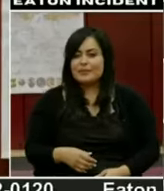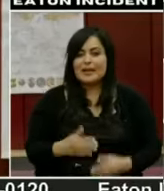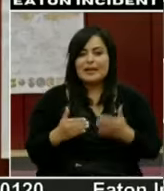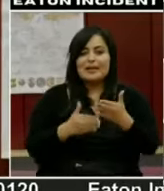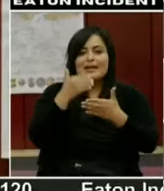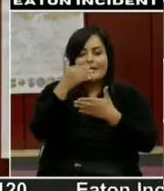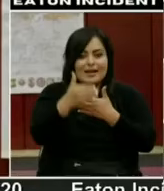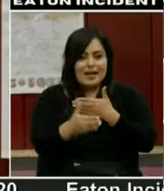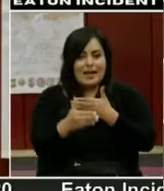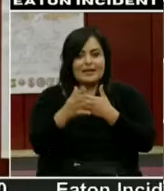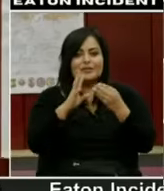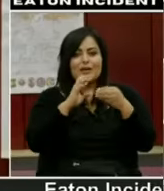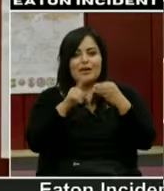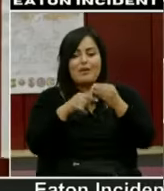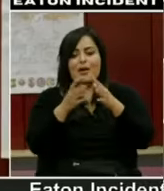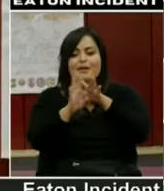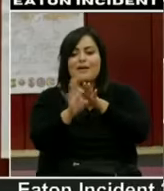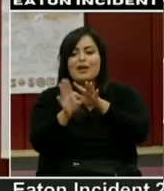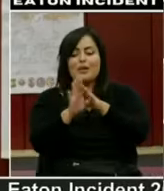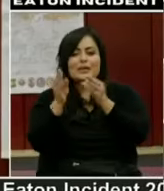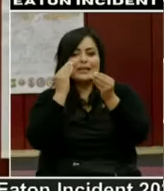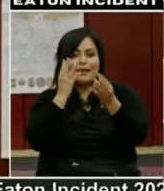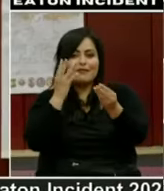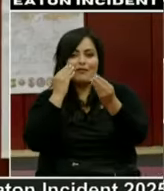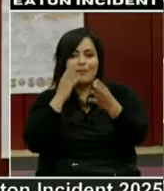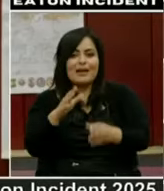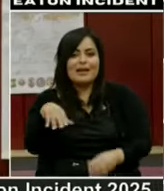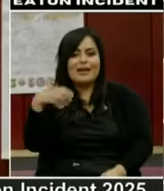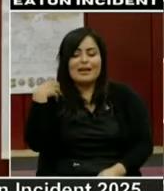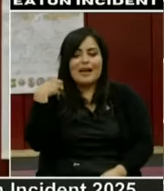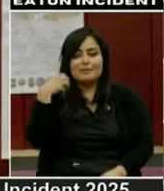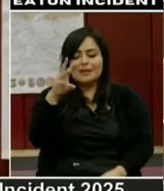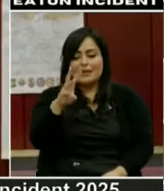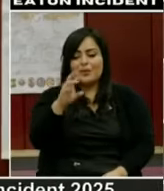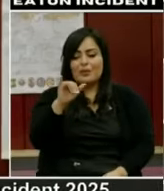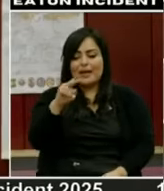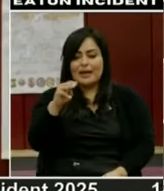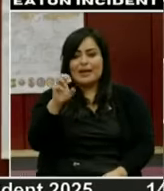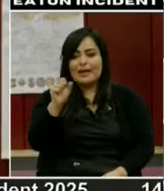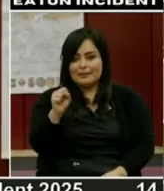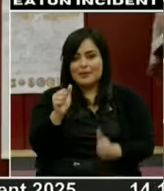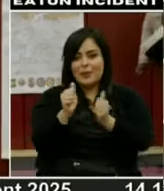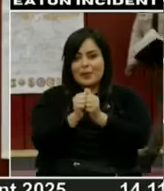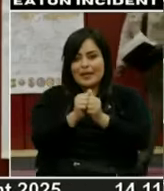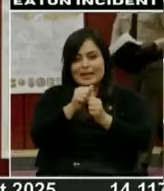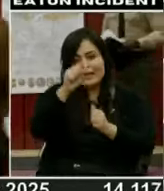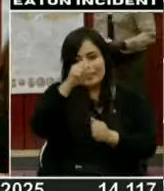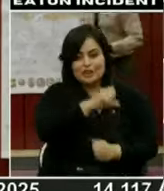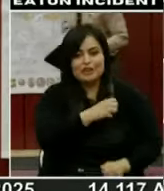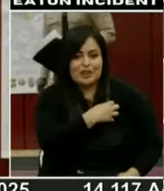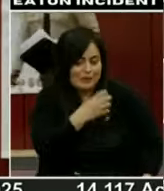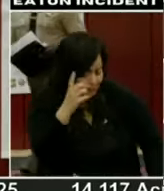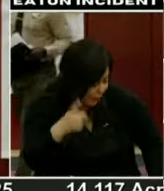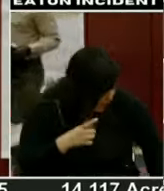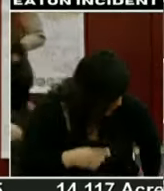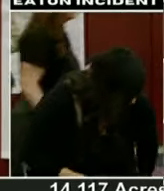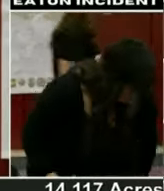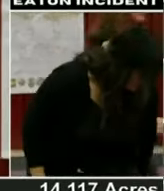Next up, in regards to evacuation information, Captain Williams with the Los Angeles County Sheriff's Department.